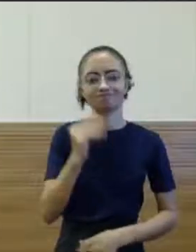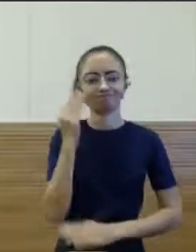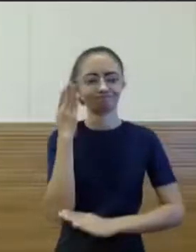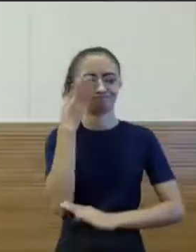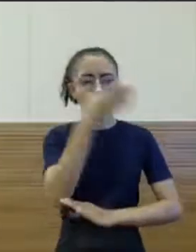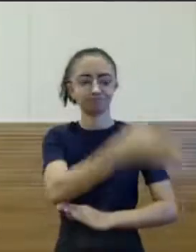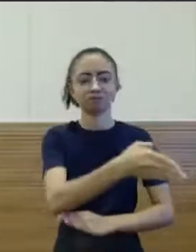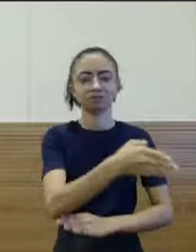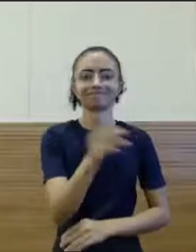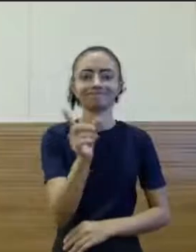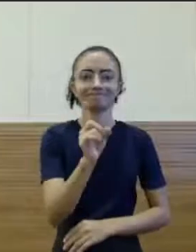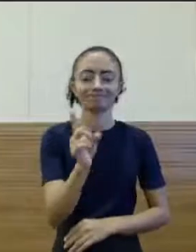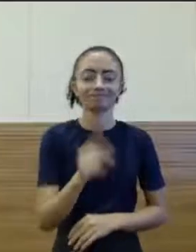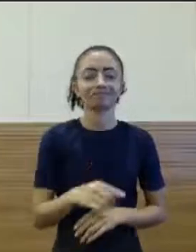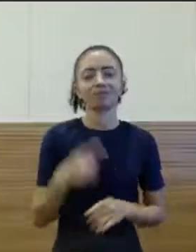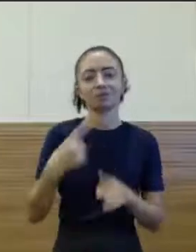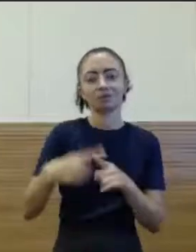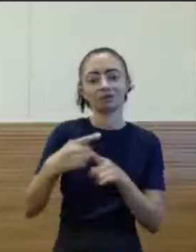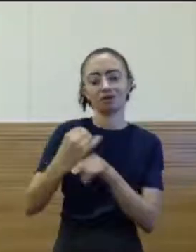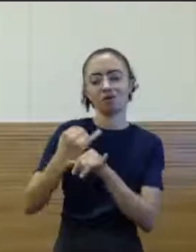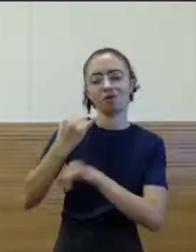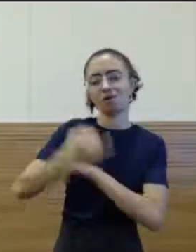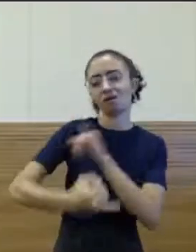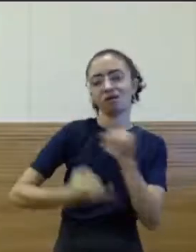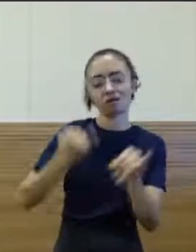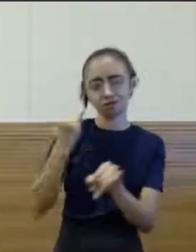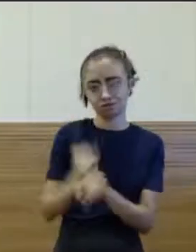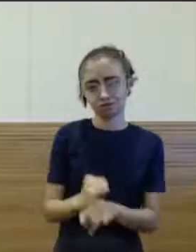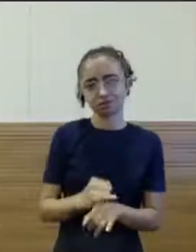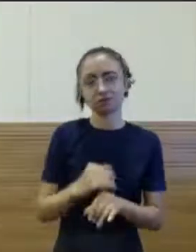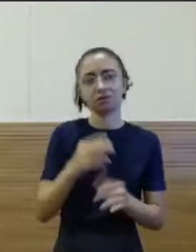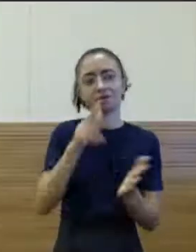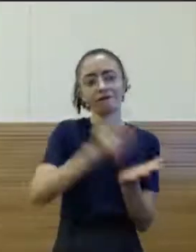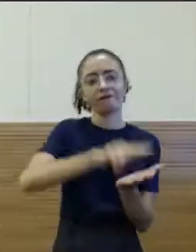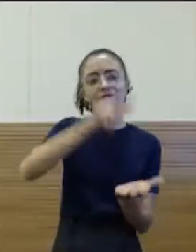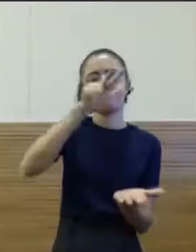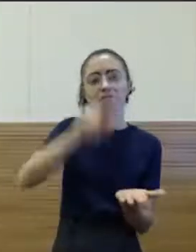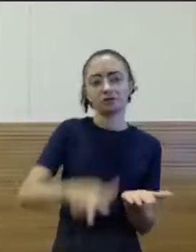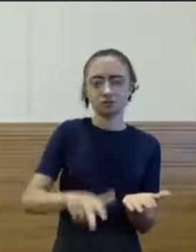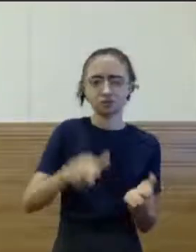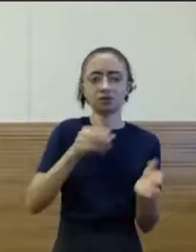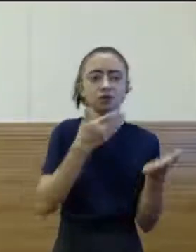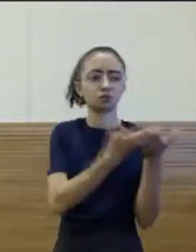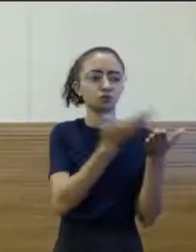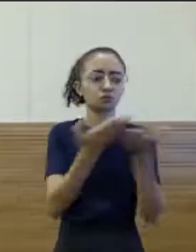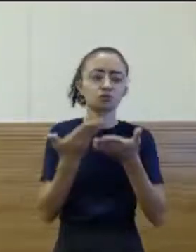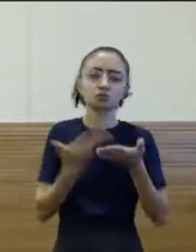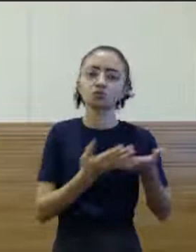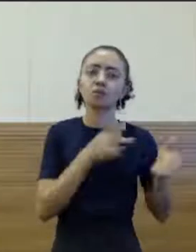And so, just like this, it was done online only. So the validation